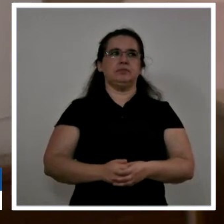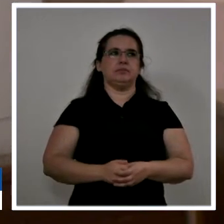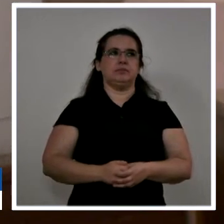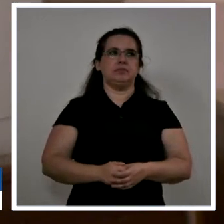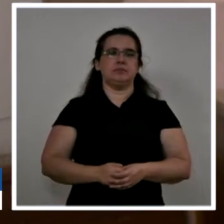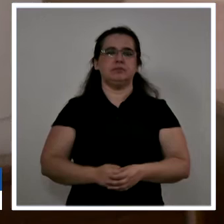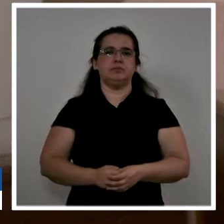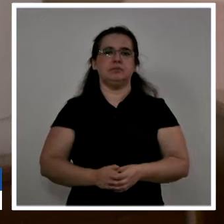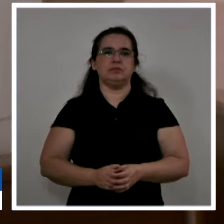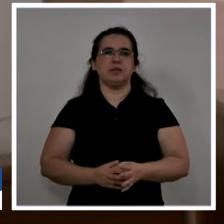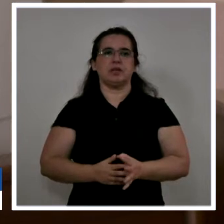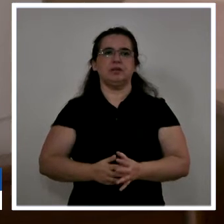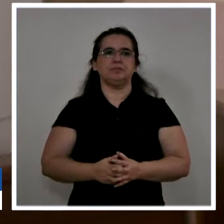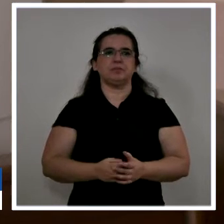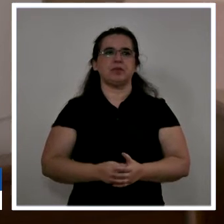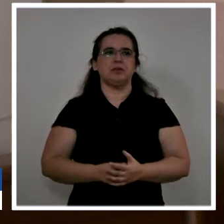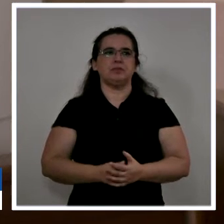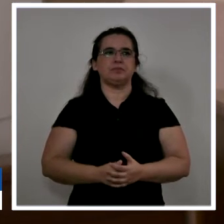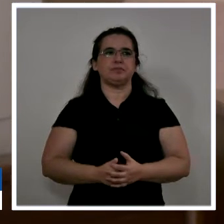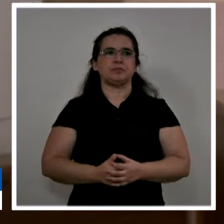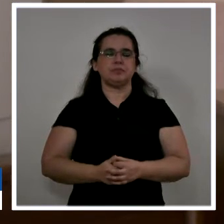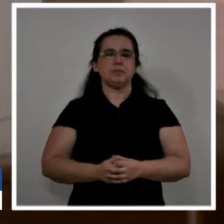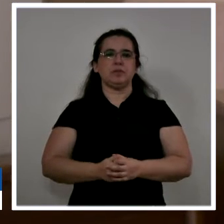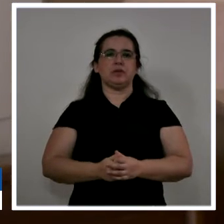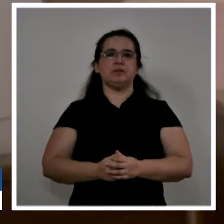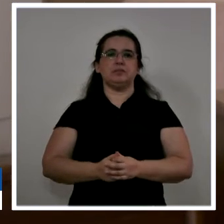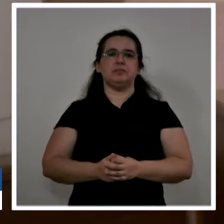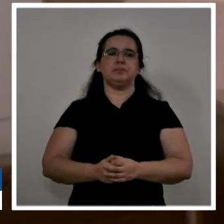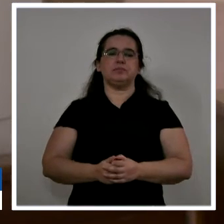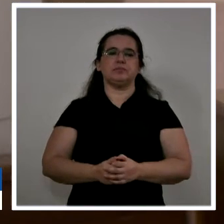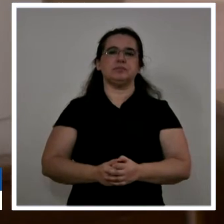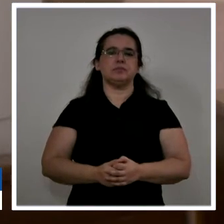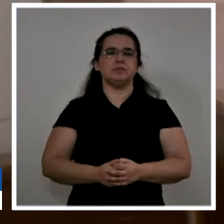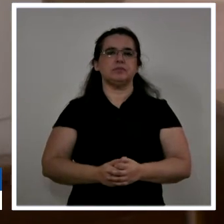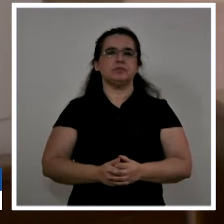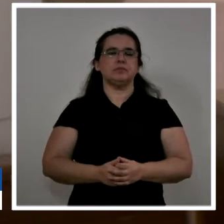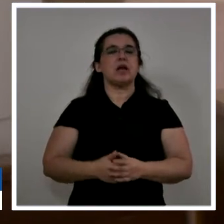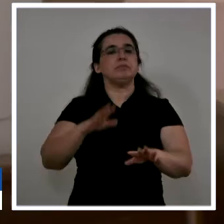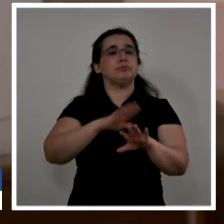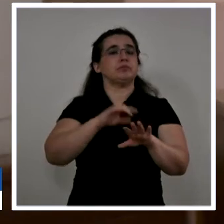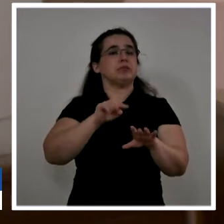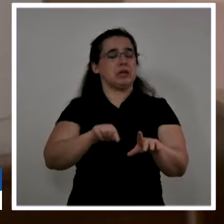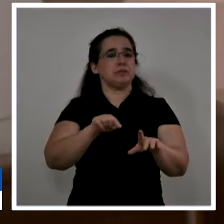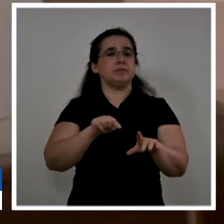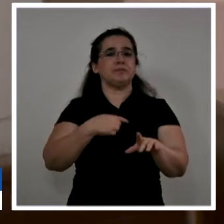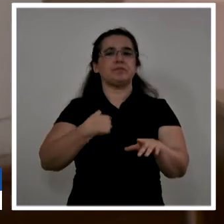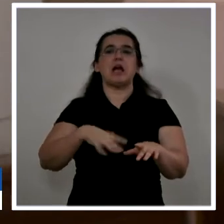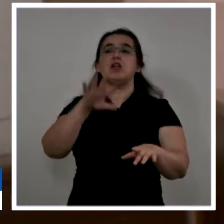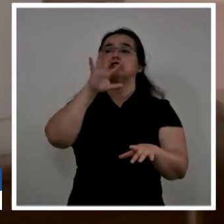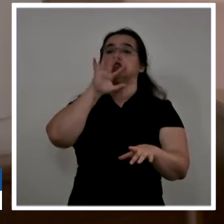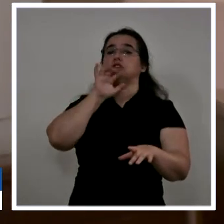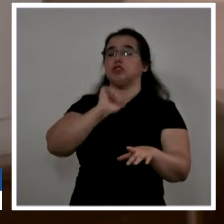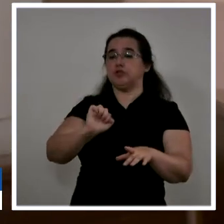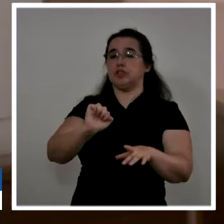that through death he might destroy him who had the power of death, that is the devil. Portanto, visto que os filhos participam